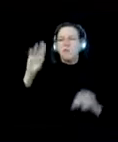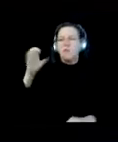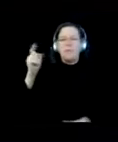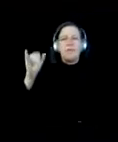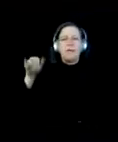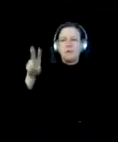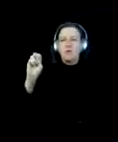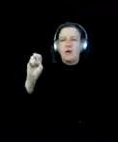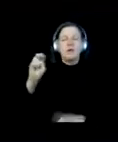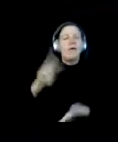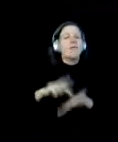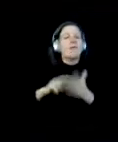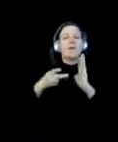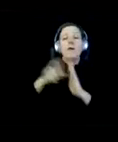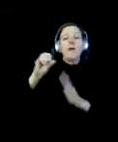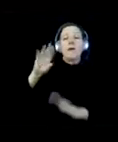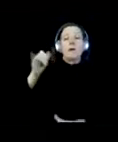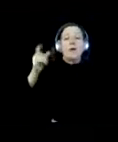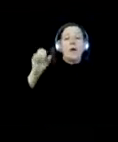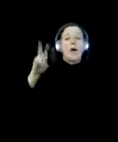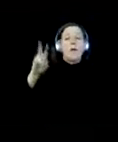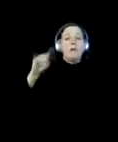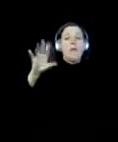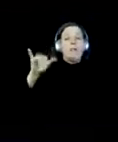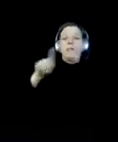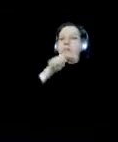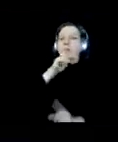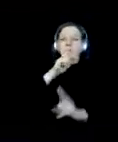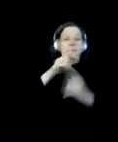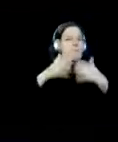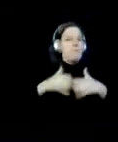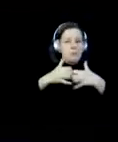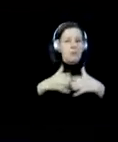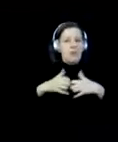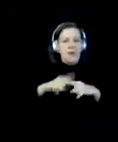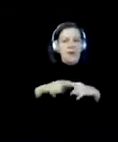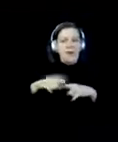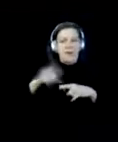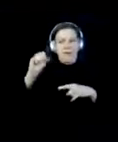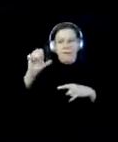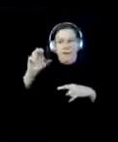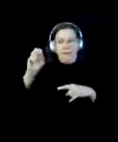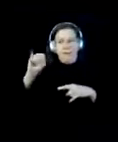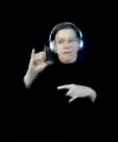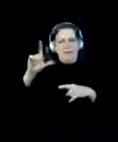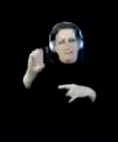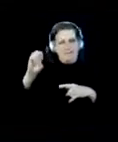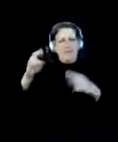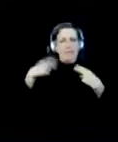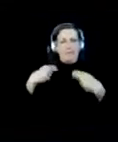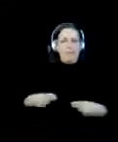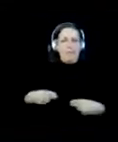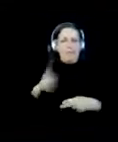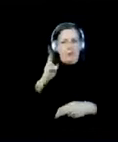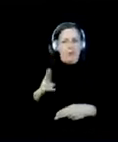What I mean by objectivity is not the objectivity of a machine, but of a sensible human being with the mystery of personal selection at the heart of it. She kind of invented